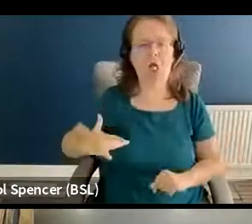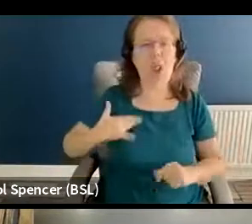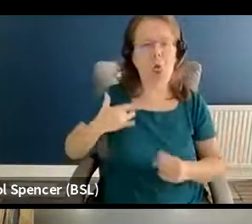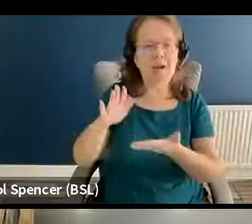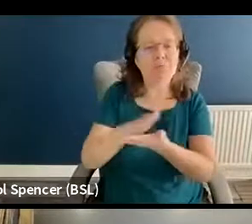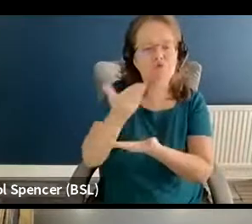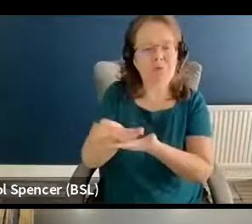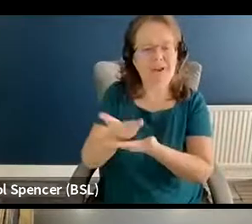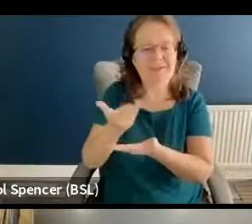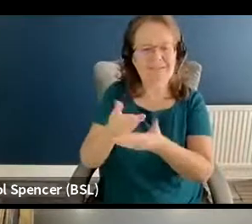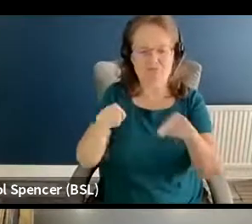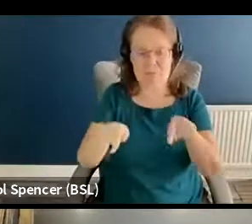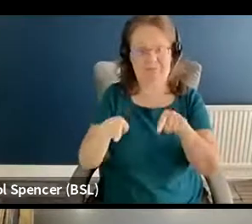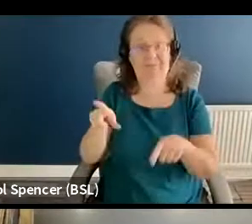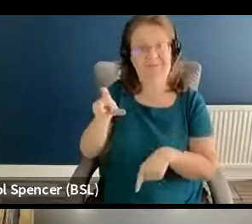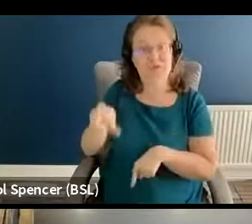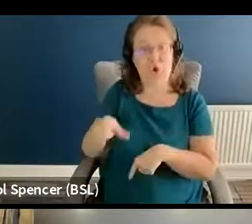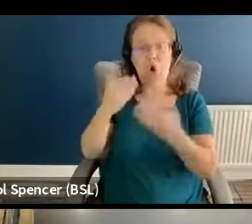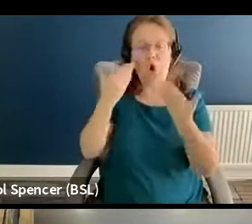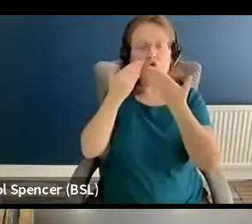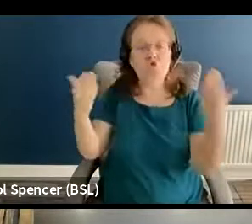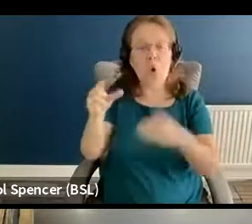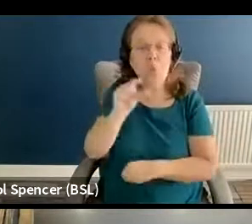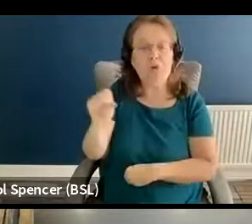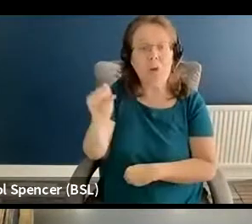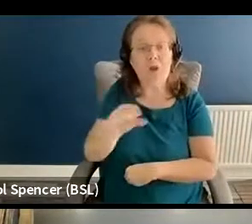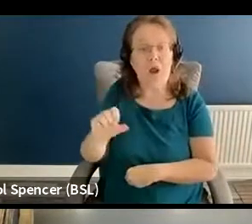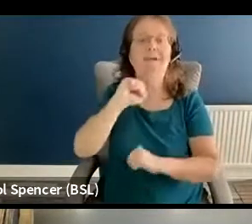at the bottom of your screen and selecting Show Subtitle.